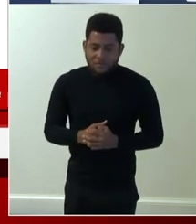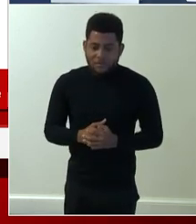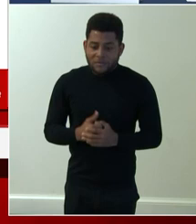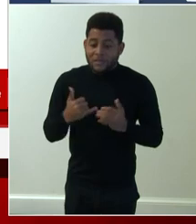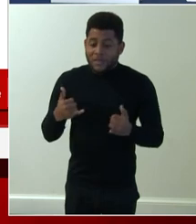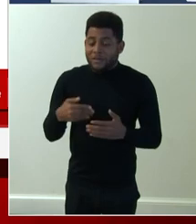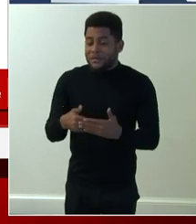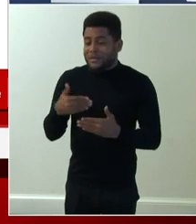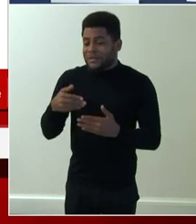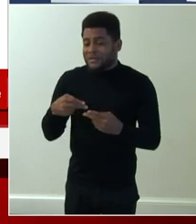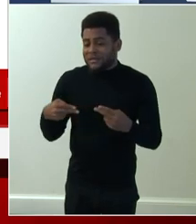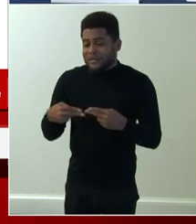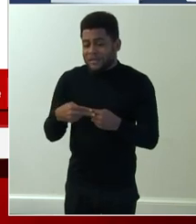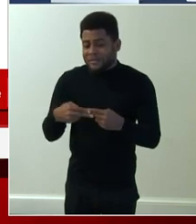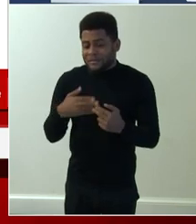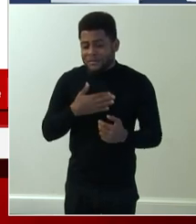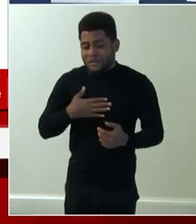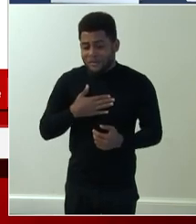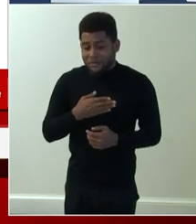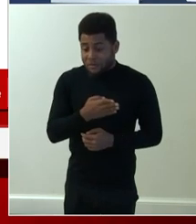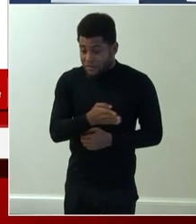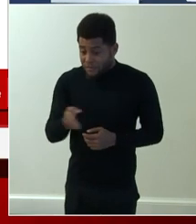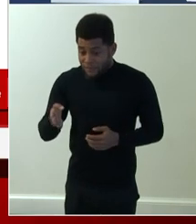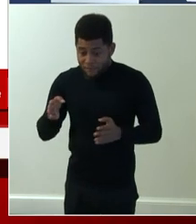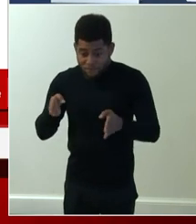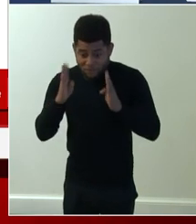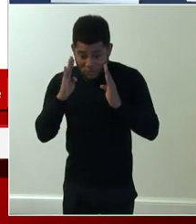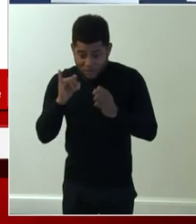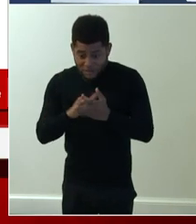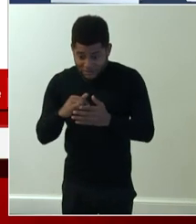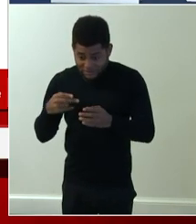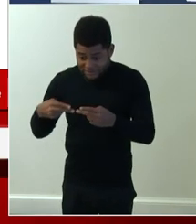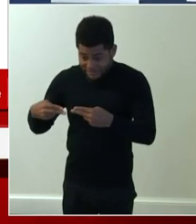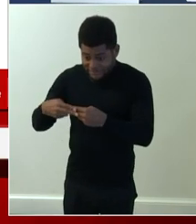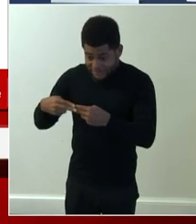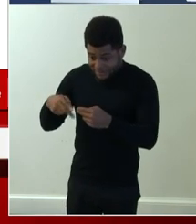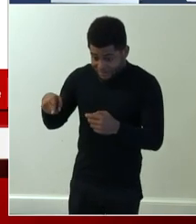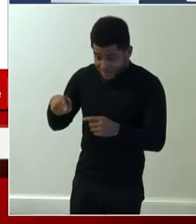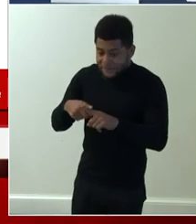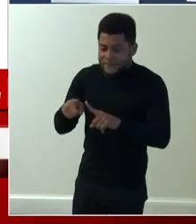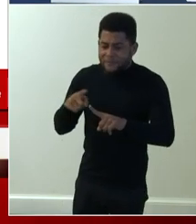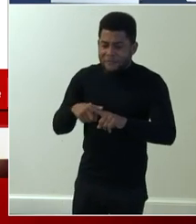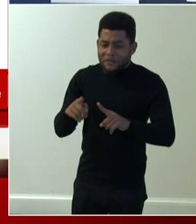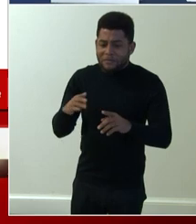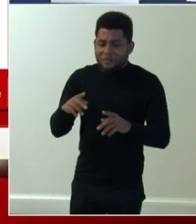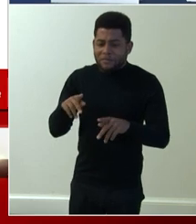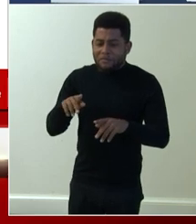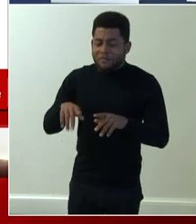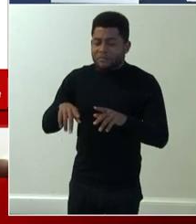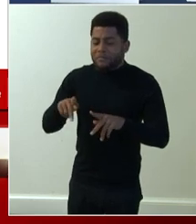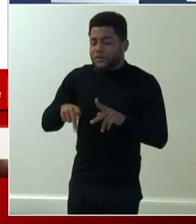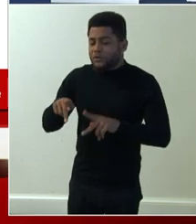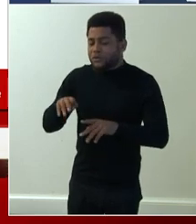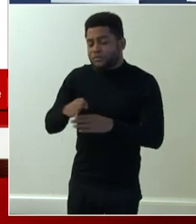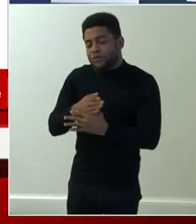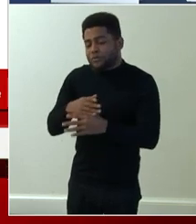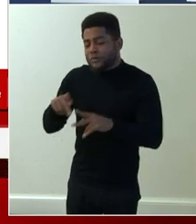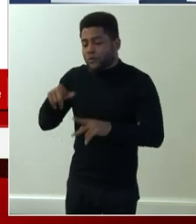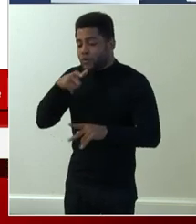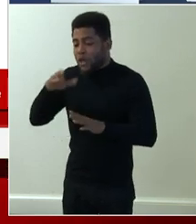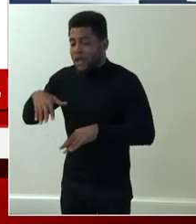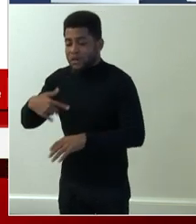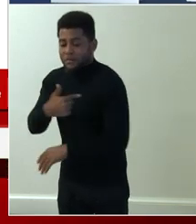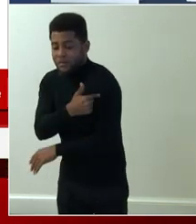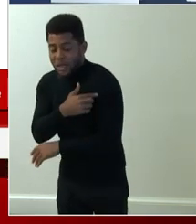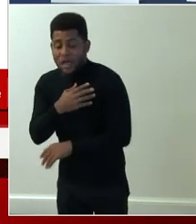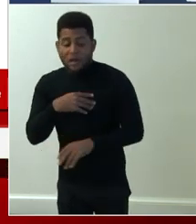really where we want to put people's attention, the difference between unvaccinated and fully vaccinated, and even in the age